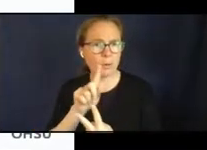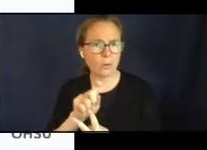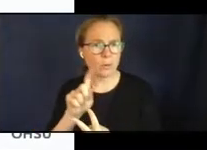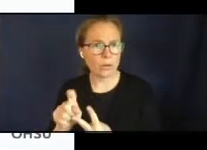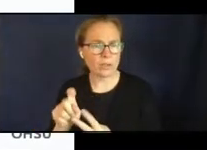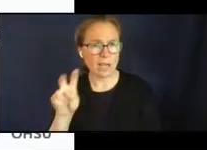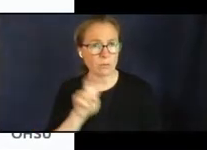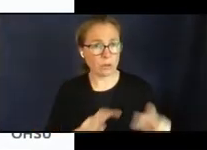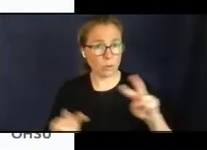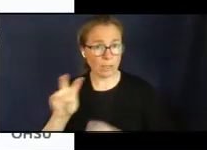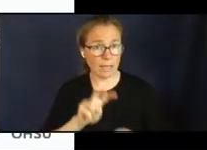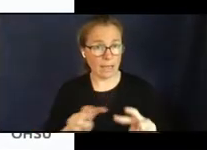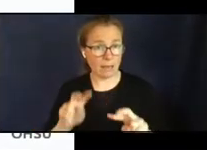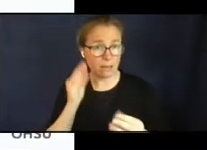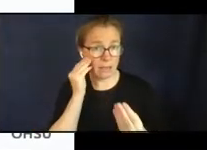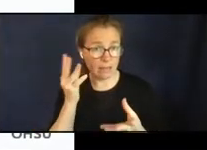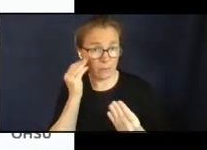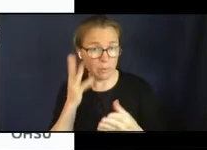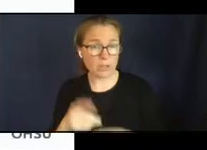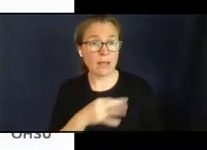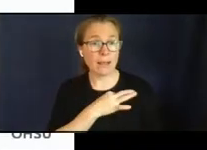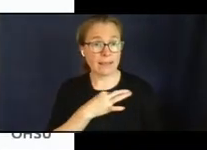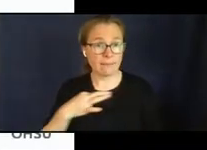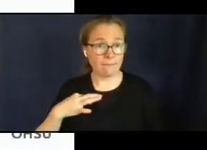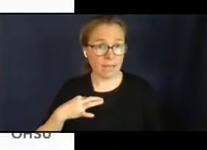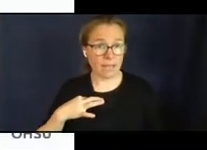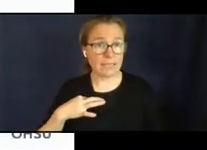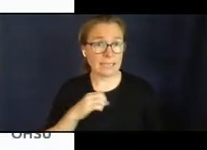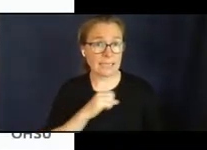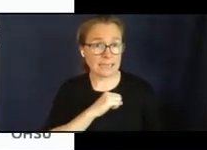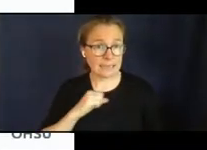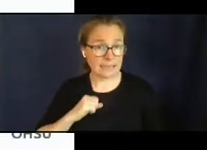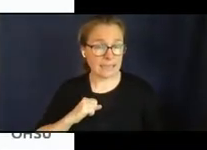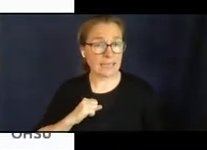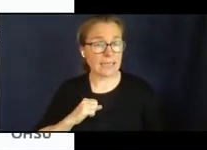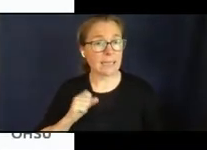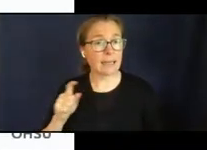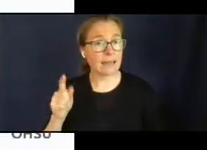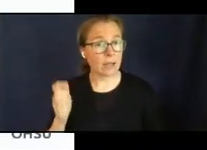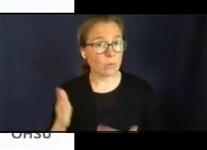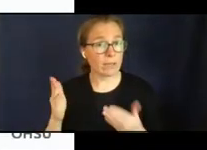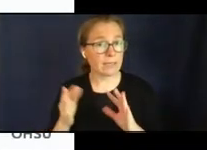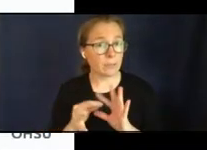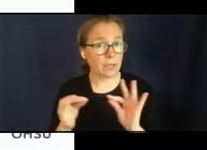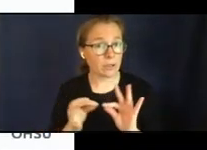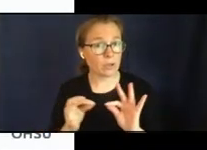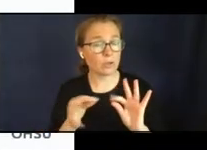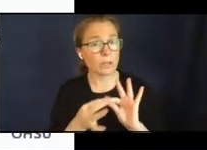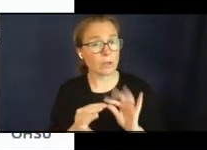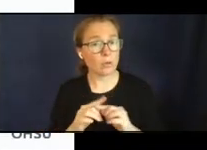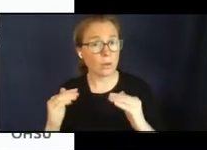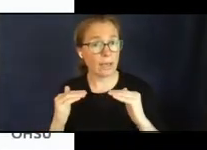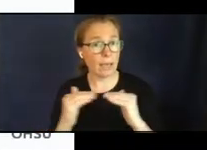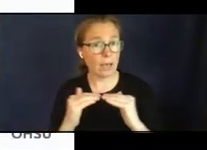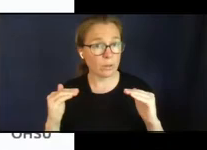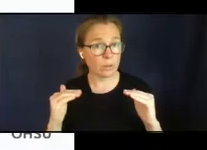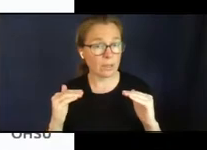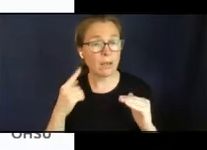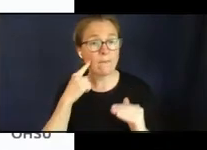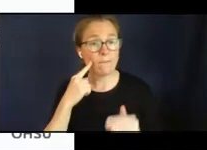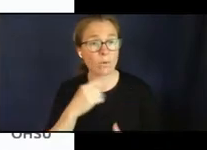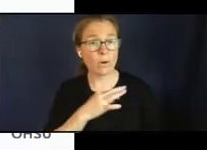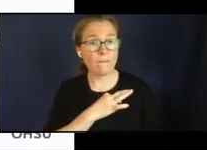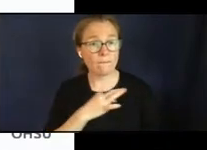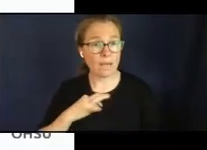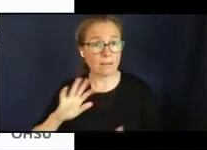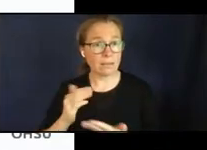materials. The Faculty Senate raised some issues involving equity. with regard to the faculty salaries,